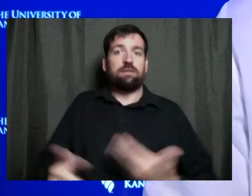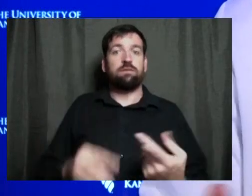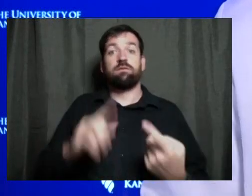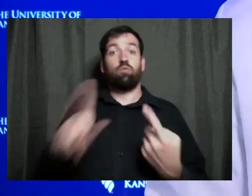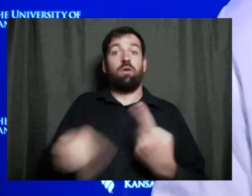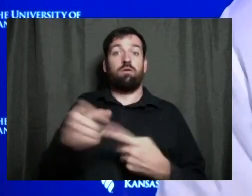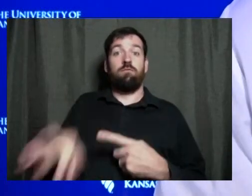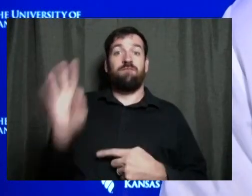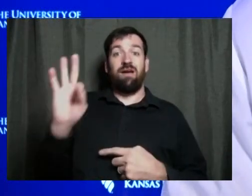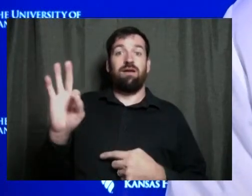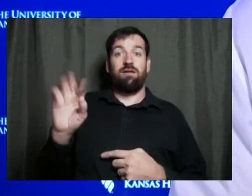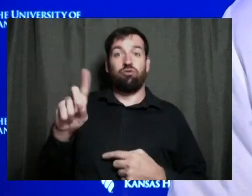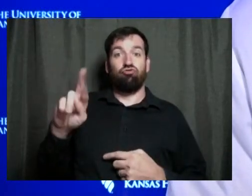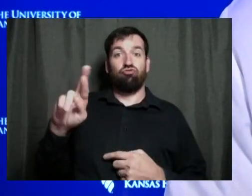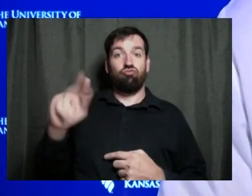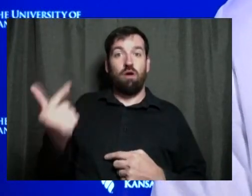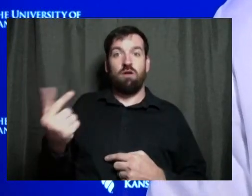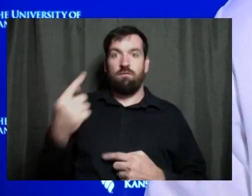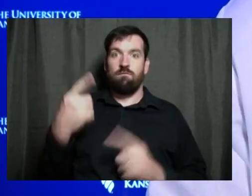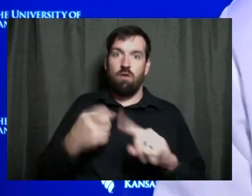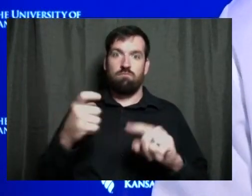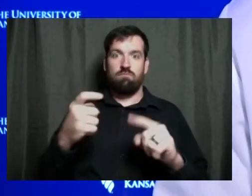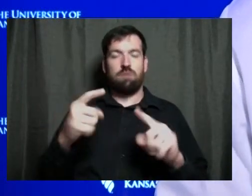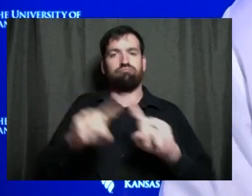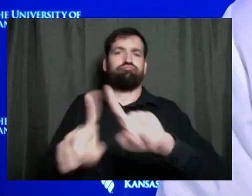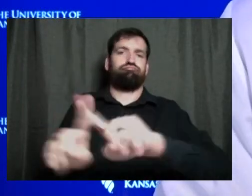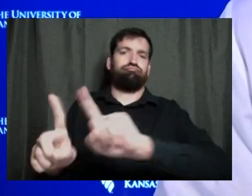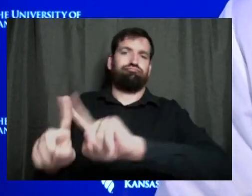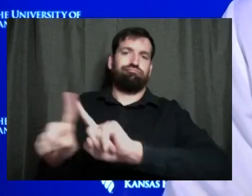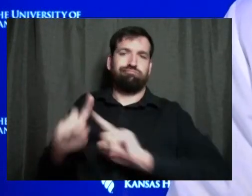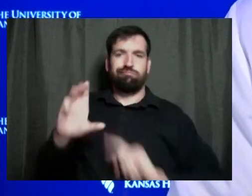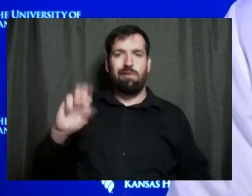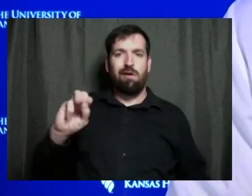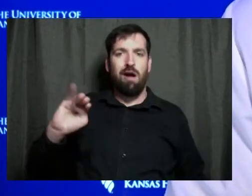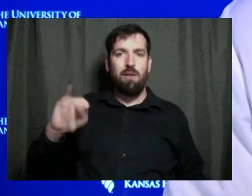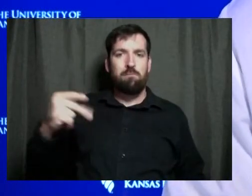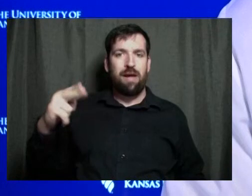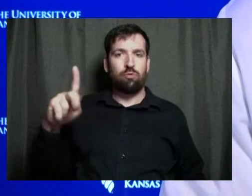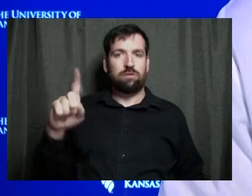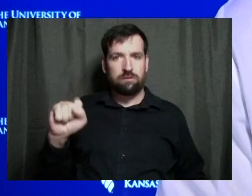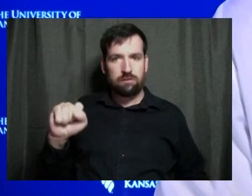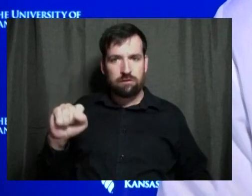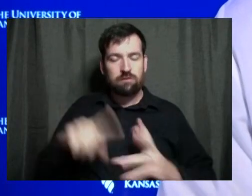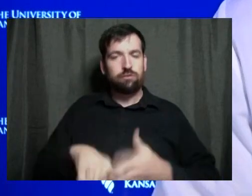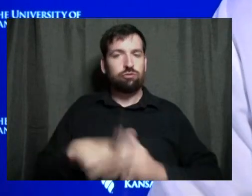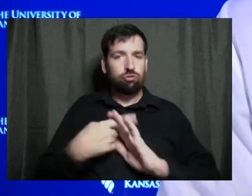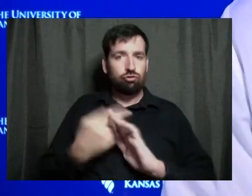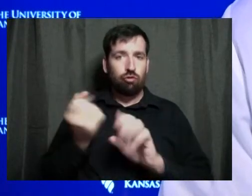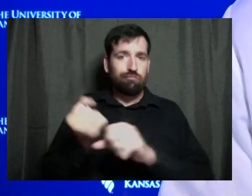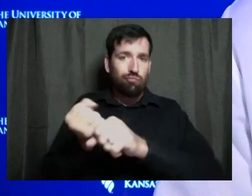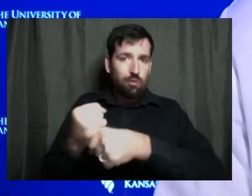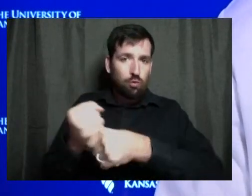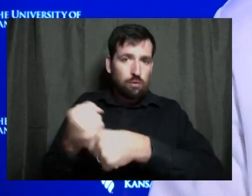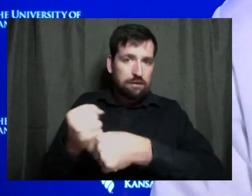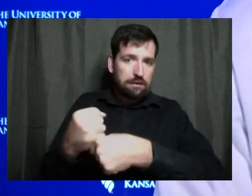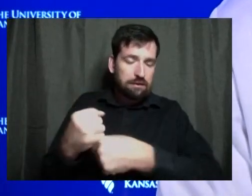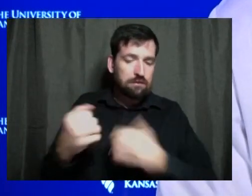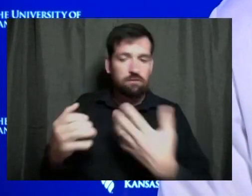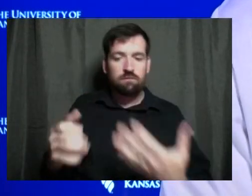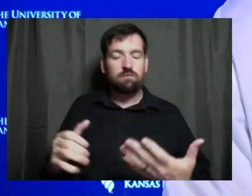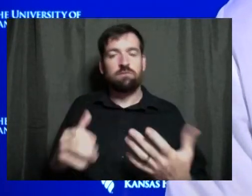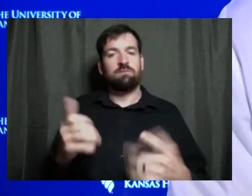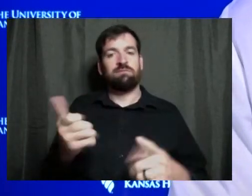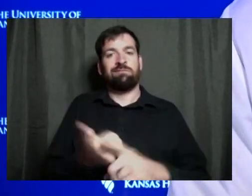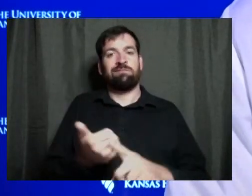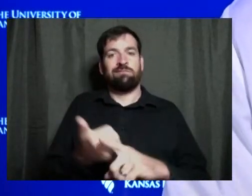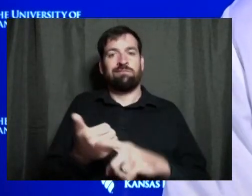a selection of a lot of different compounds, then you get into start making it and producing that compound. What is the way that drug is going to be stable?